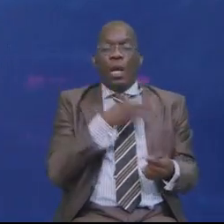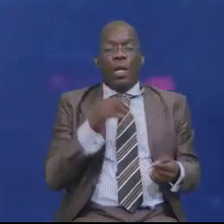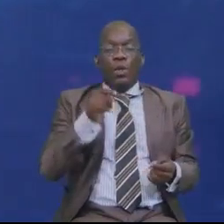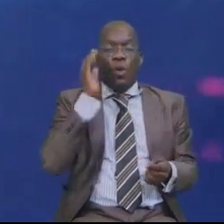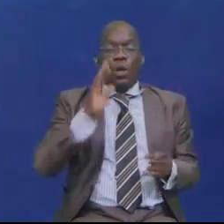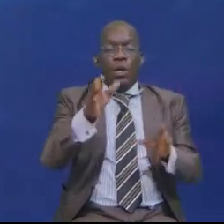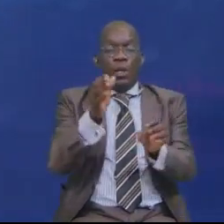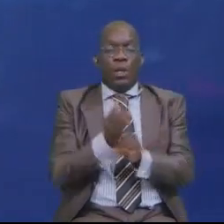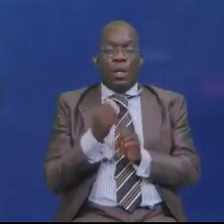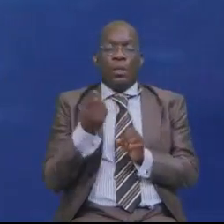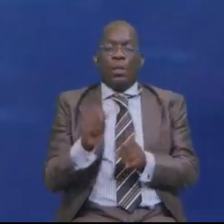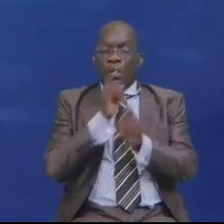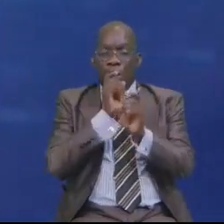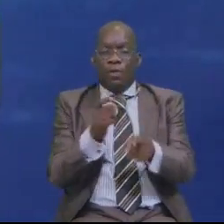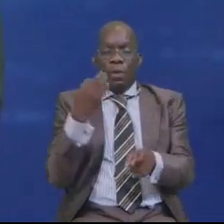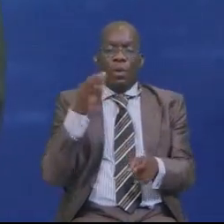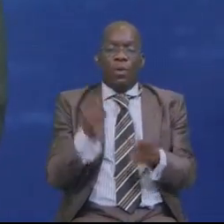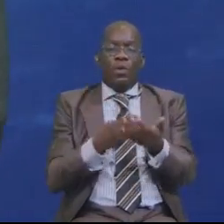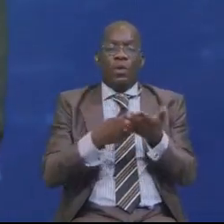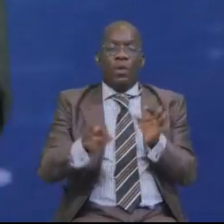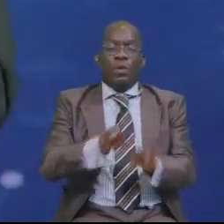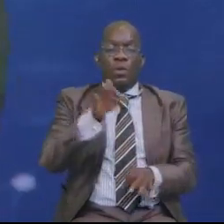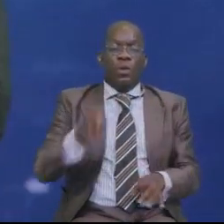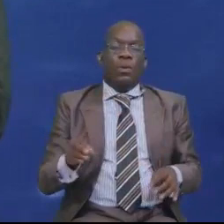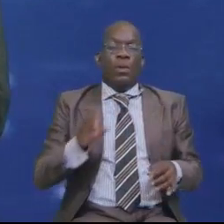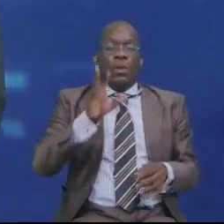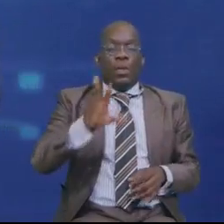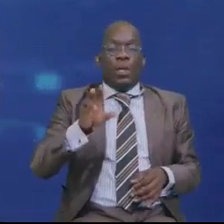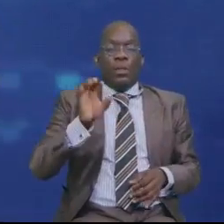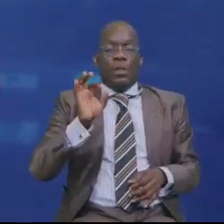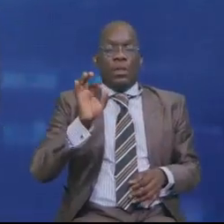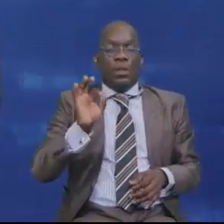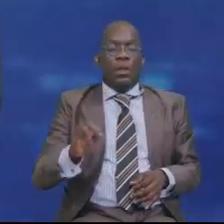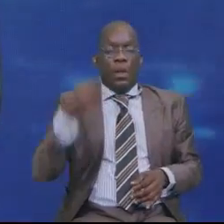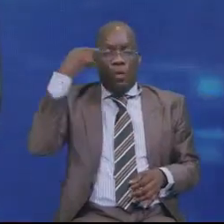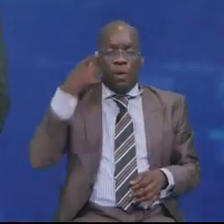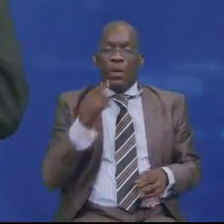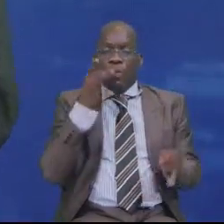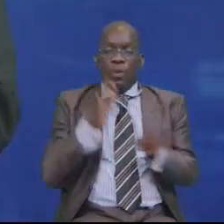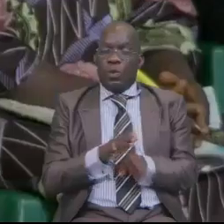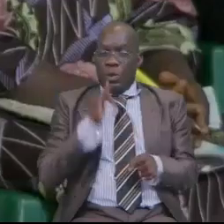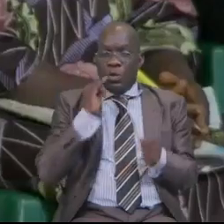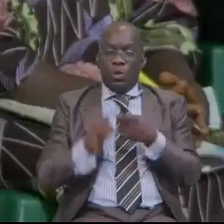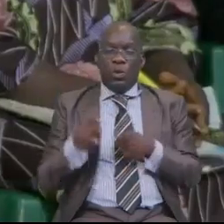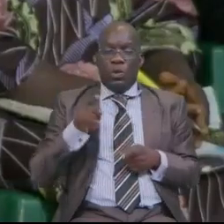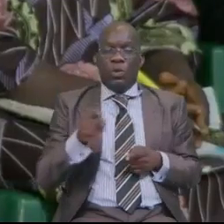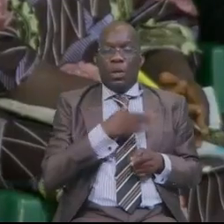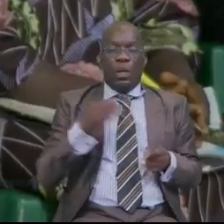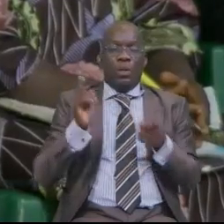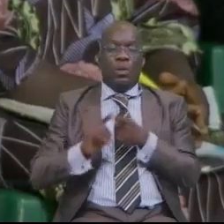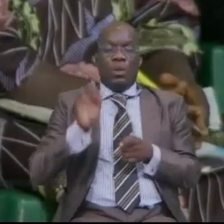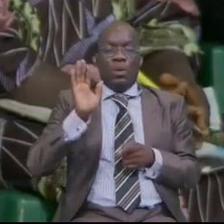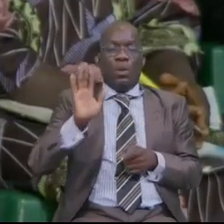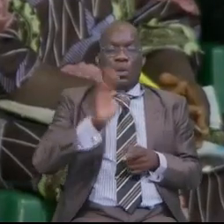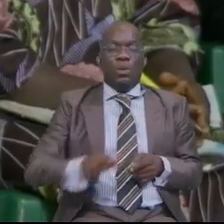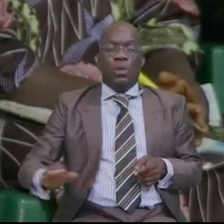the gift of the Holy Ghost. In verse 39, for the promises unto you and to your children and to